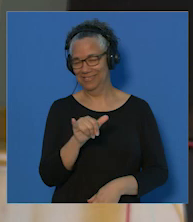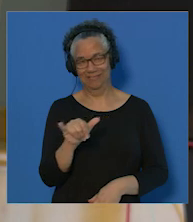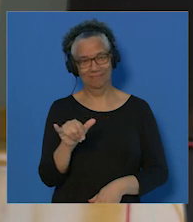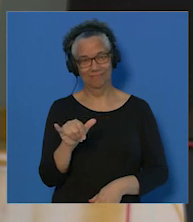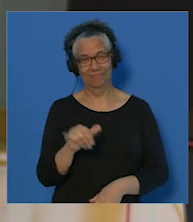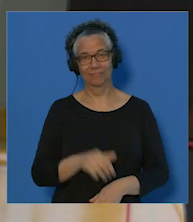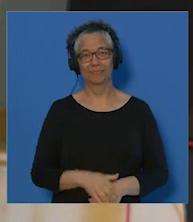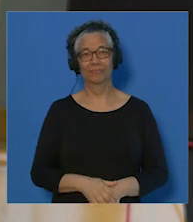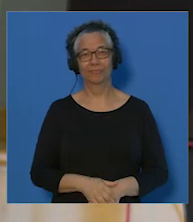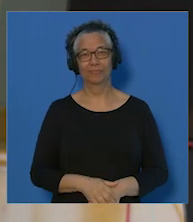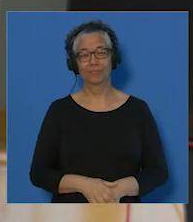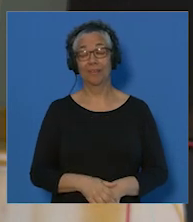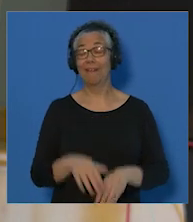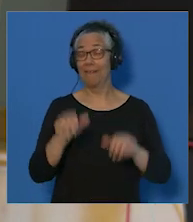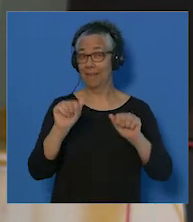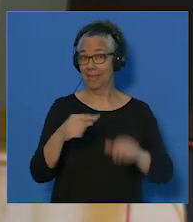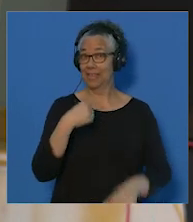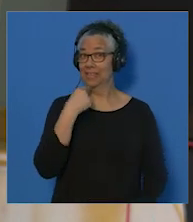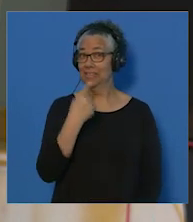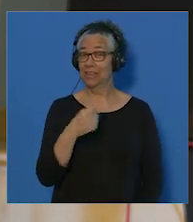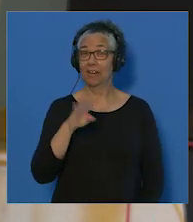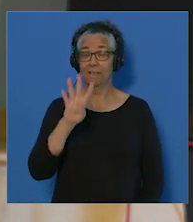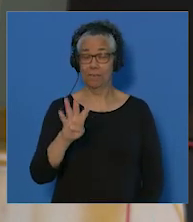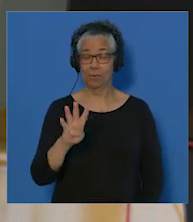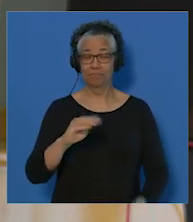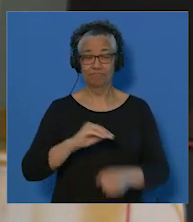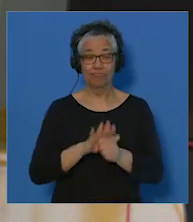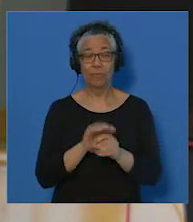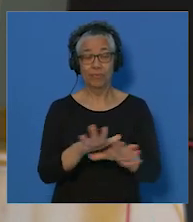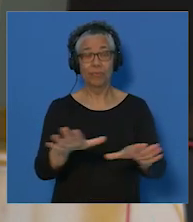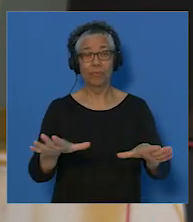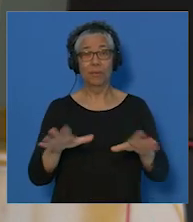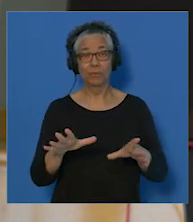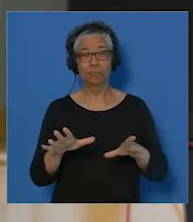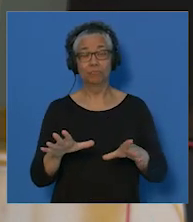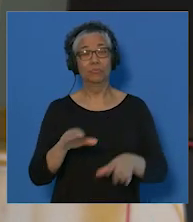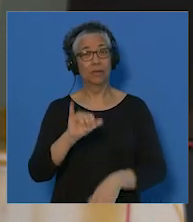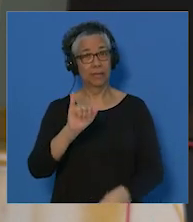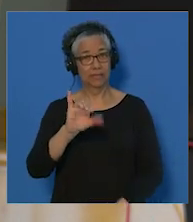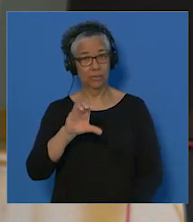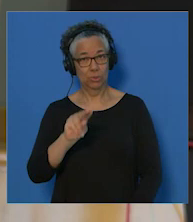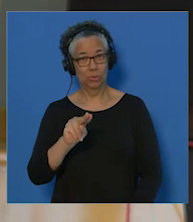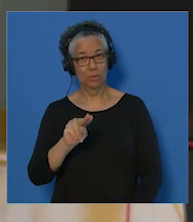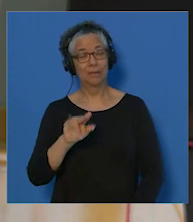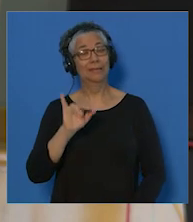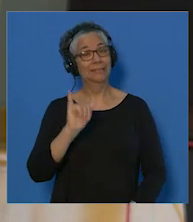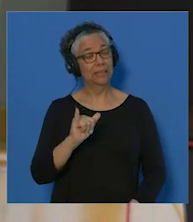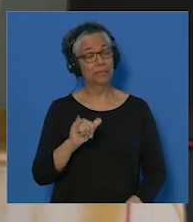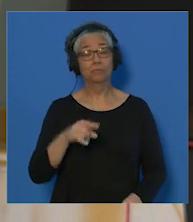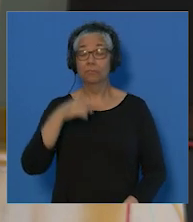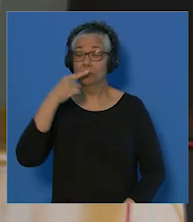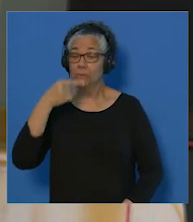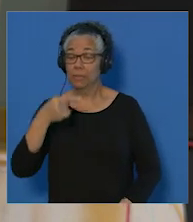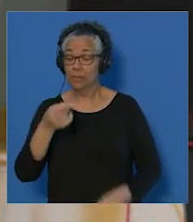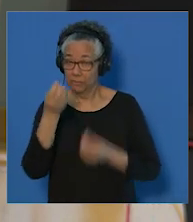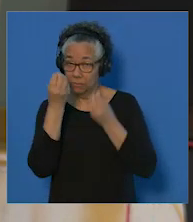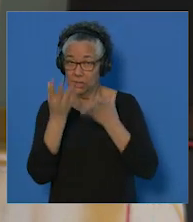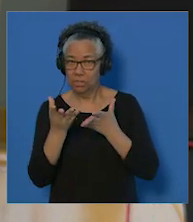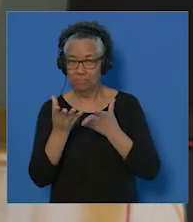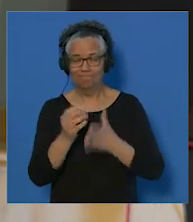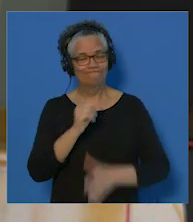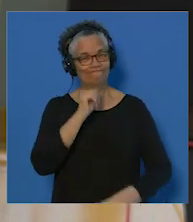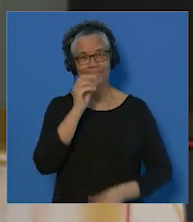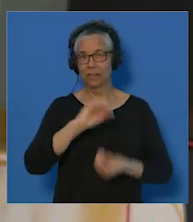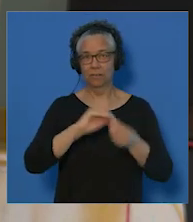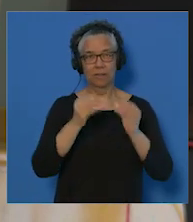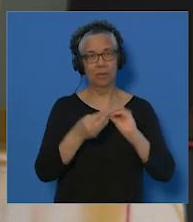So while I can tell you that there are 4 COVID patients currently on ICU, because that is in the public domain, this is not a figure that we